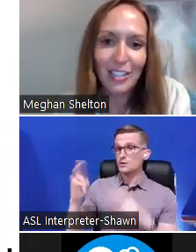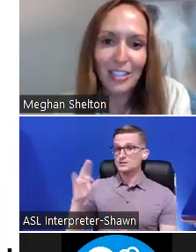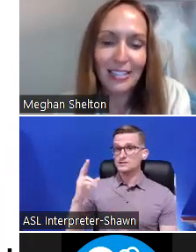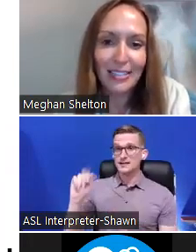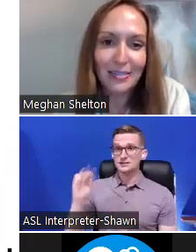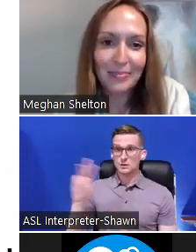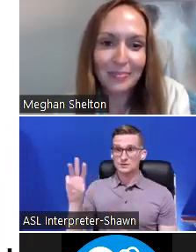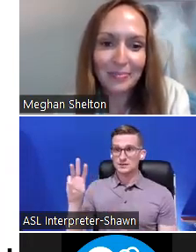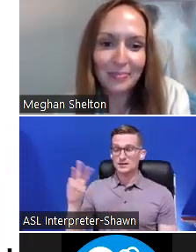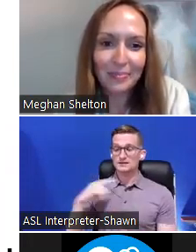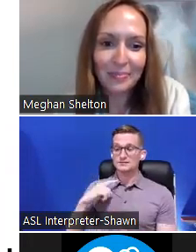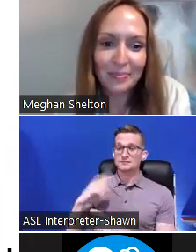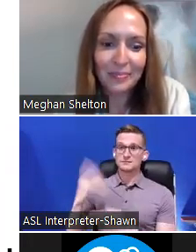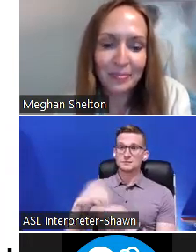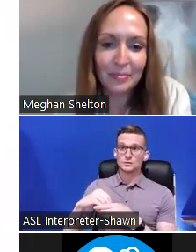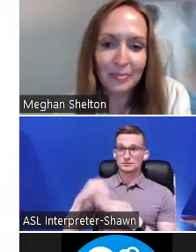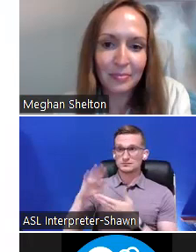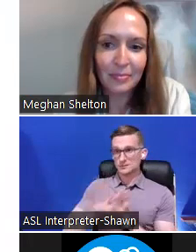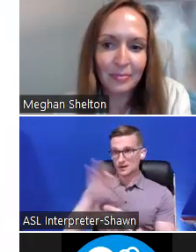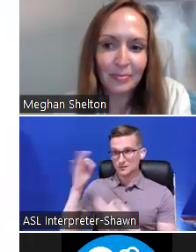the sessions.